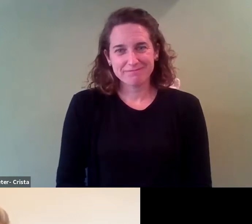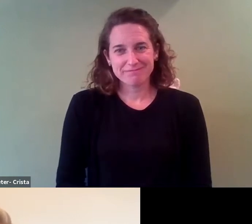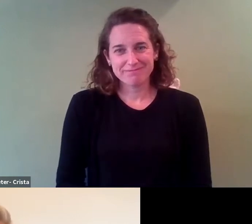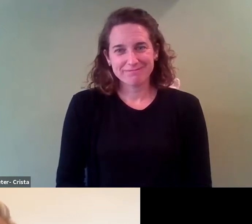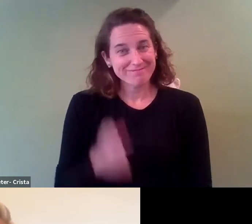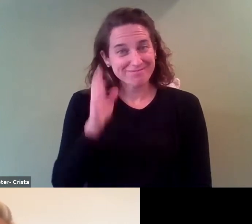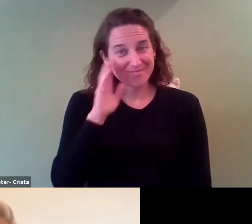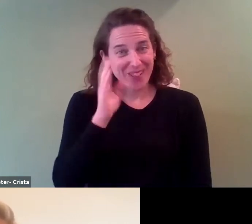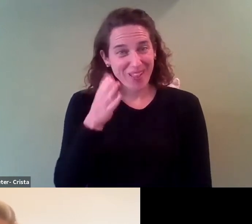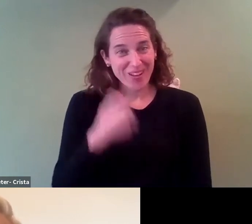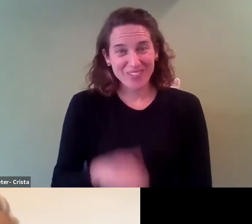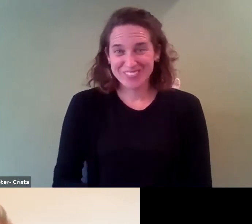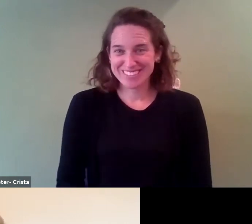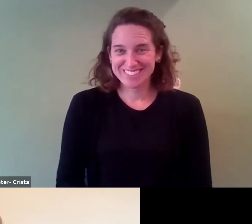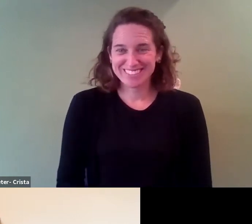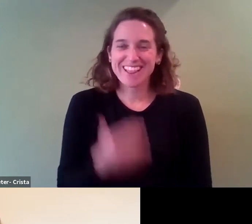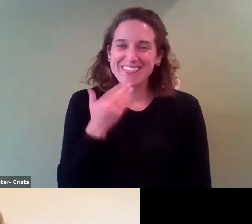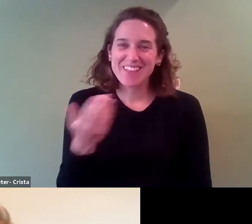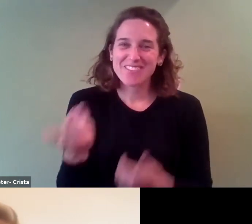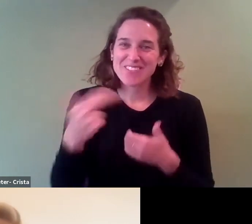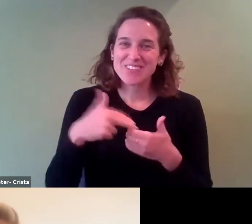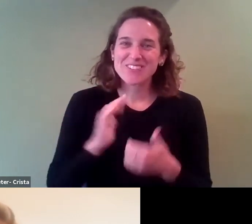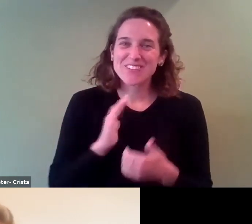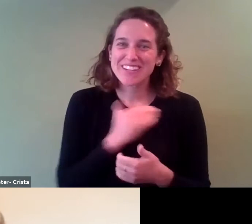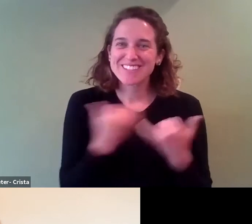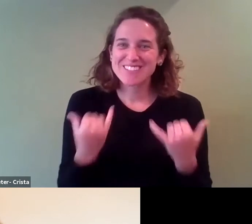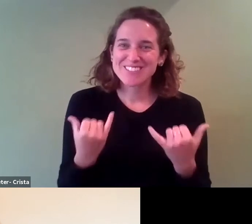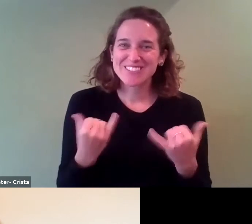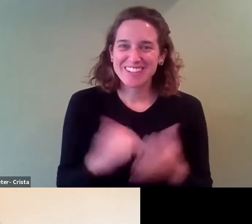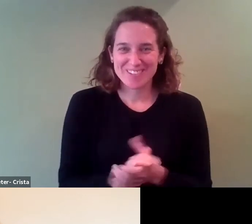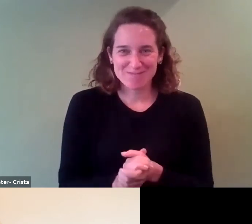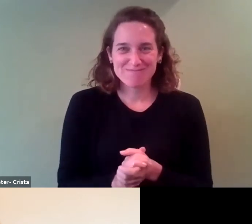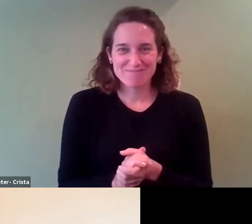Hello. Thank you so much for joining us today. Thank you. And I imagine that